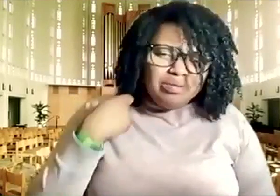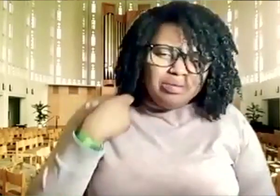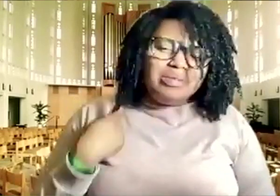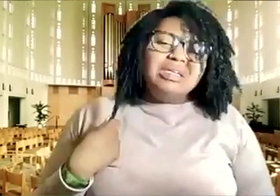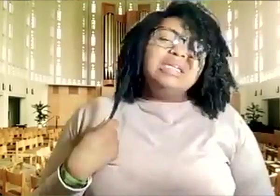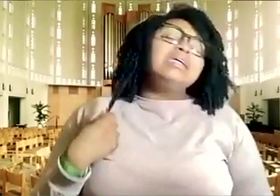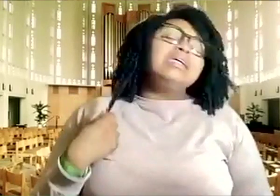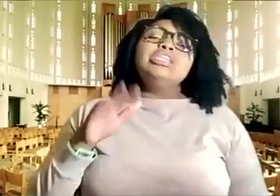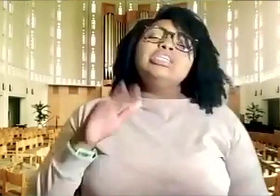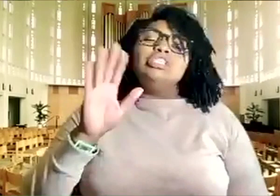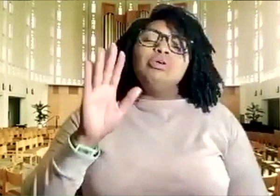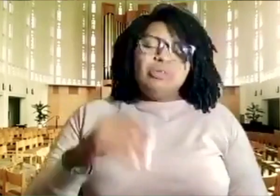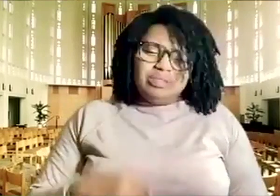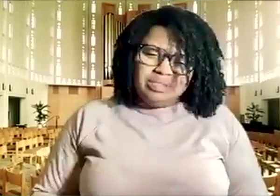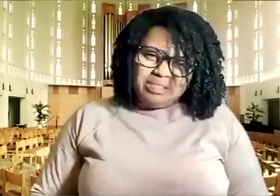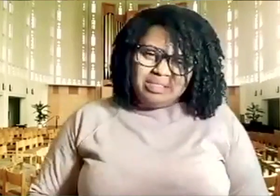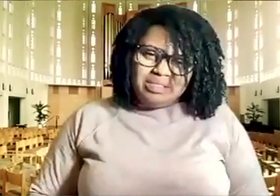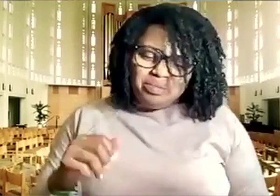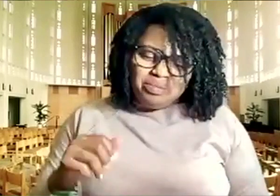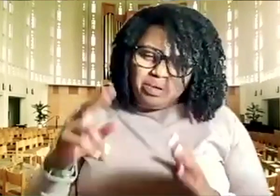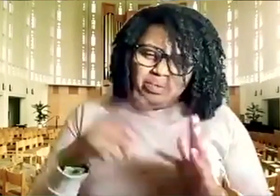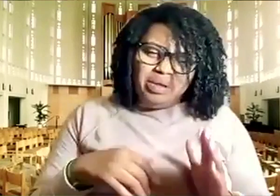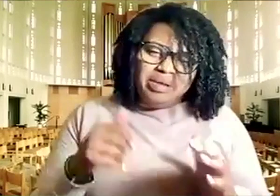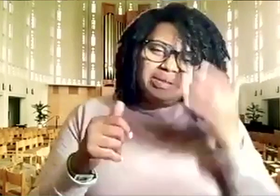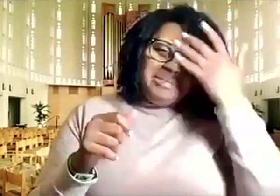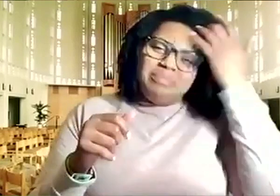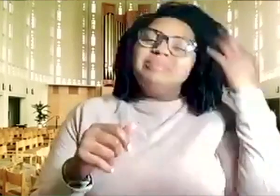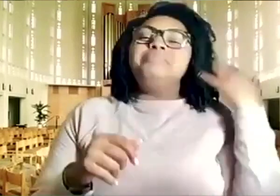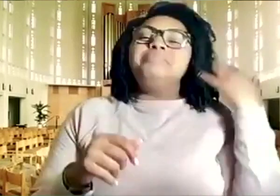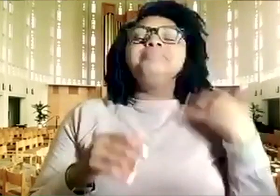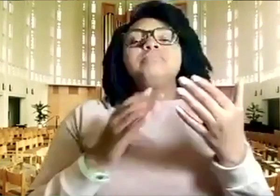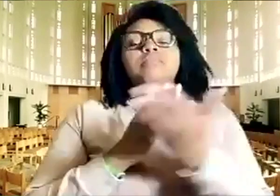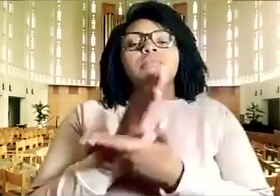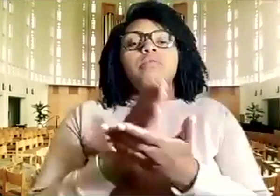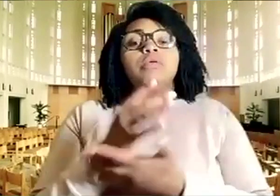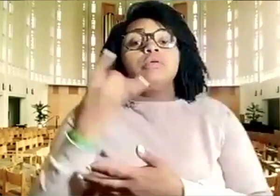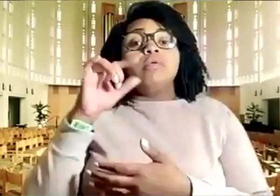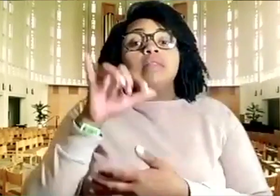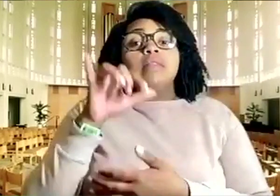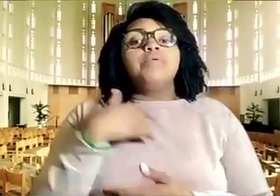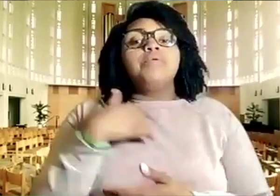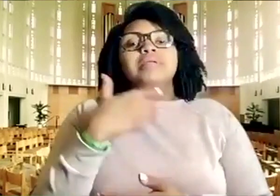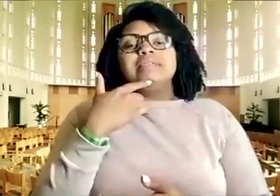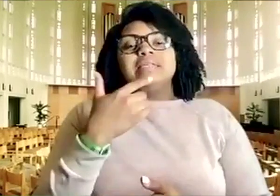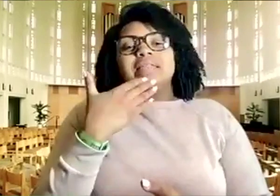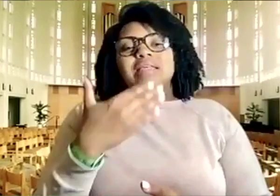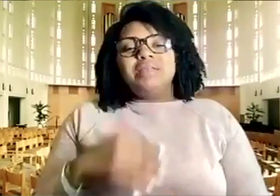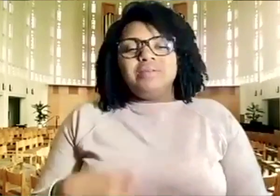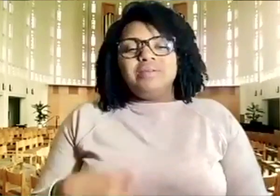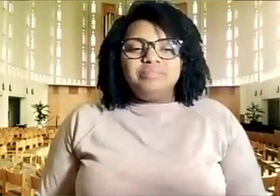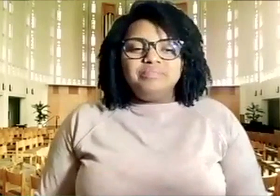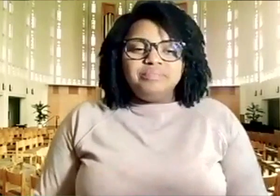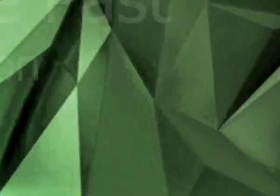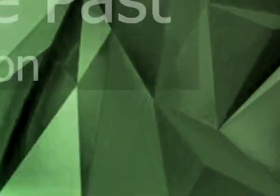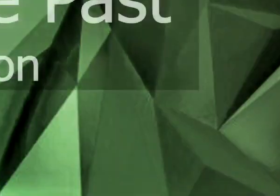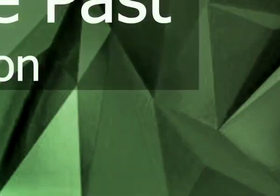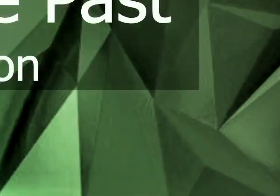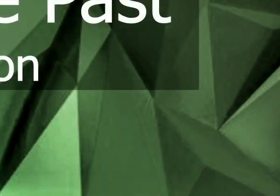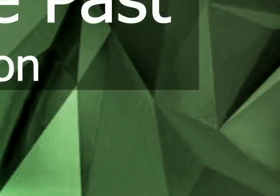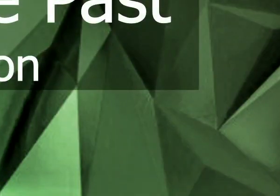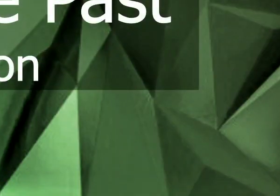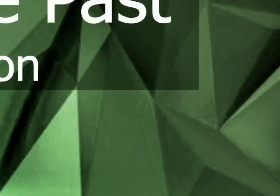I got my back. All right. For this, we say thank you. It's here, but either